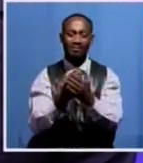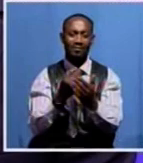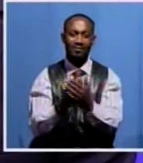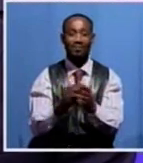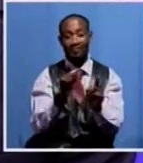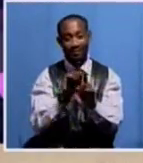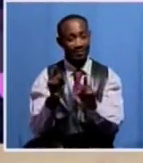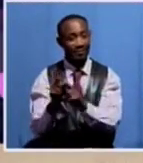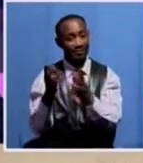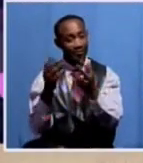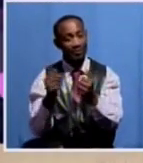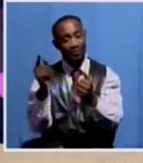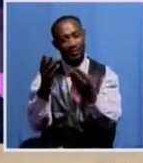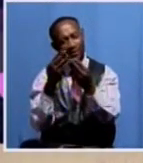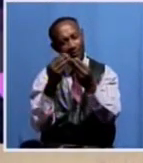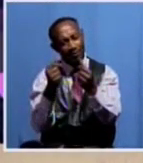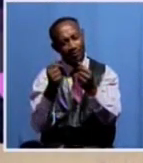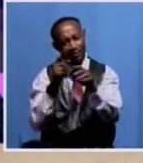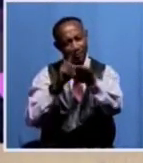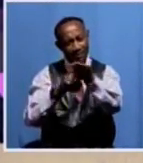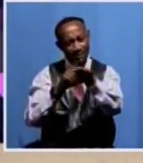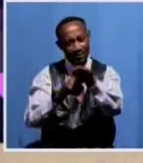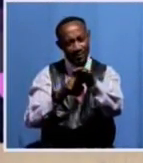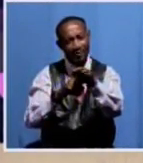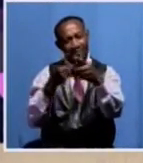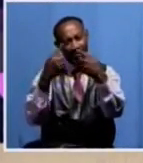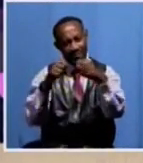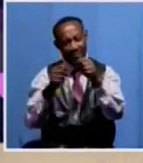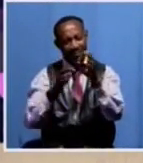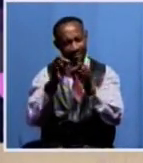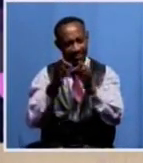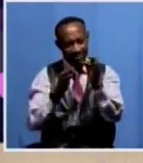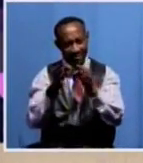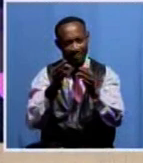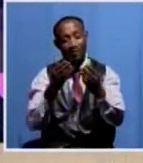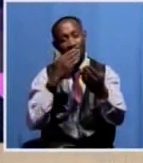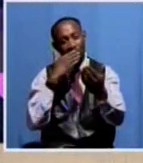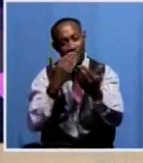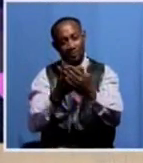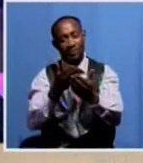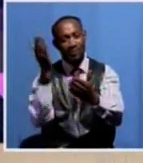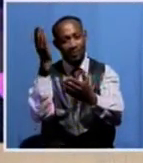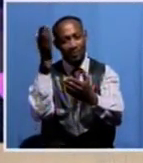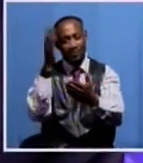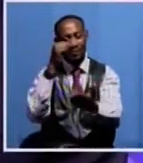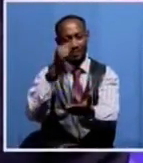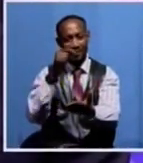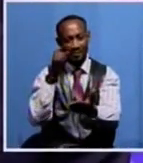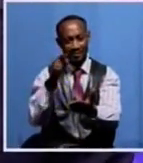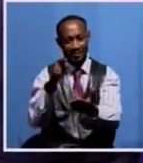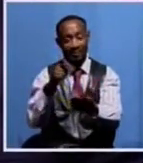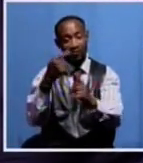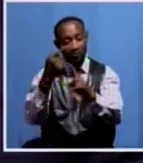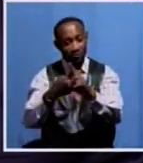I want you to, just in a few minutes, so maybe under a minute, try to state the positive takeaways from the budget. Well, the positive takeaways from the